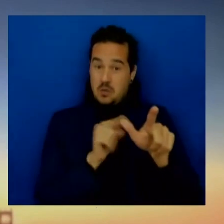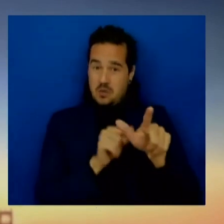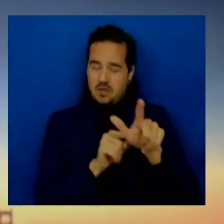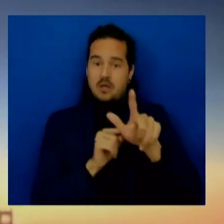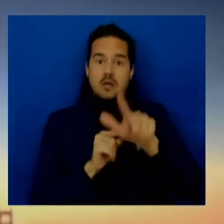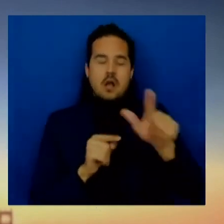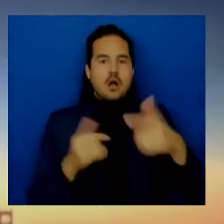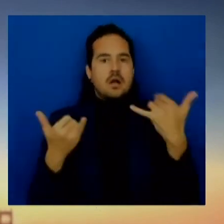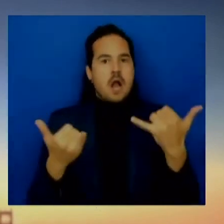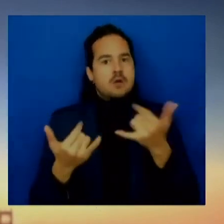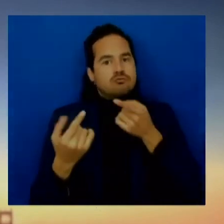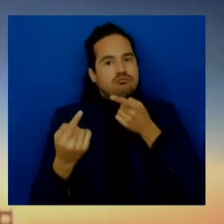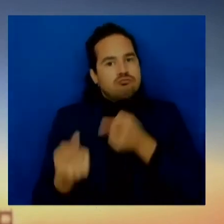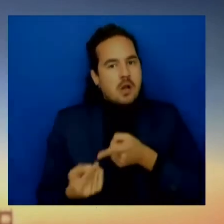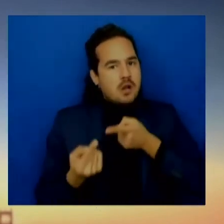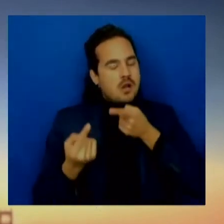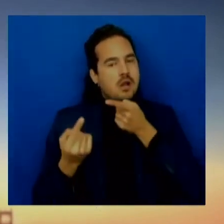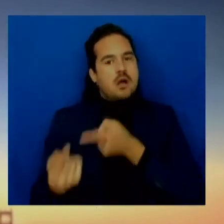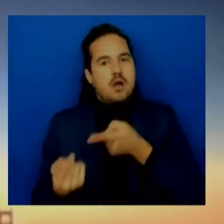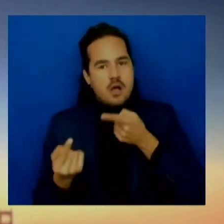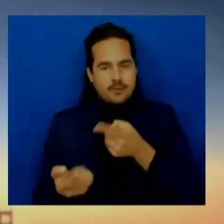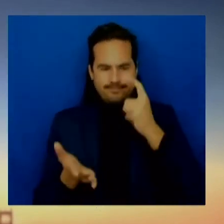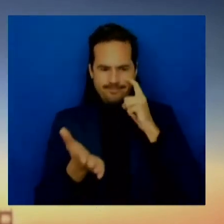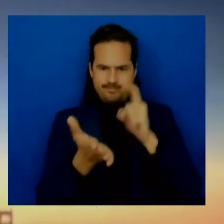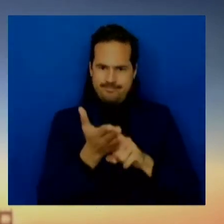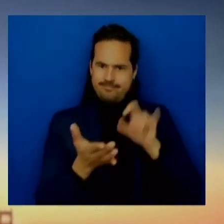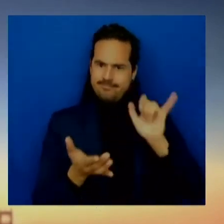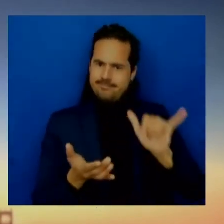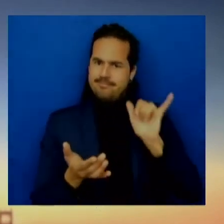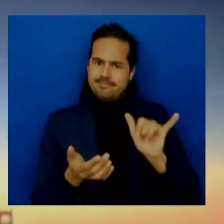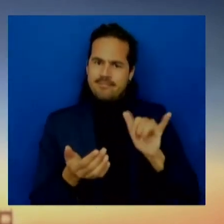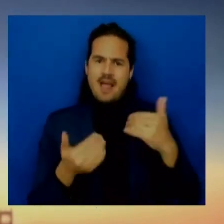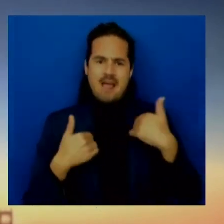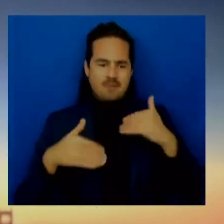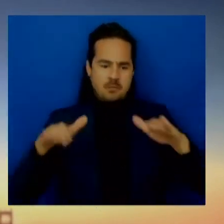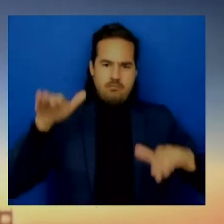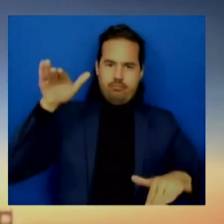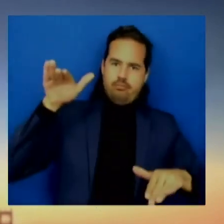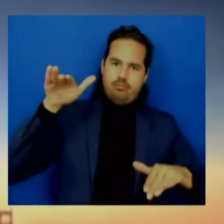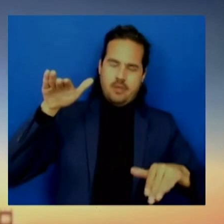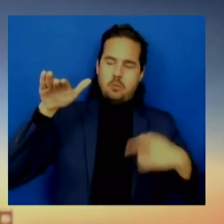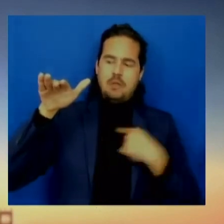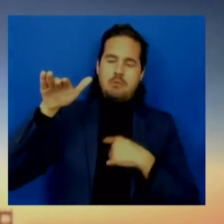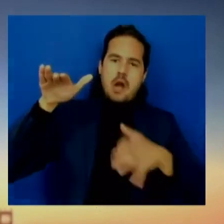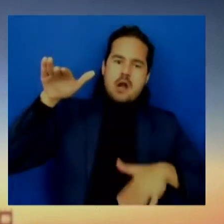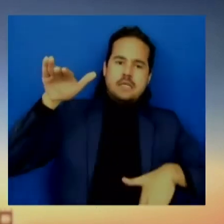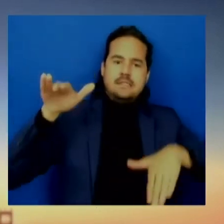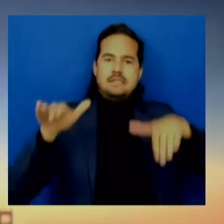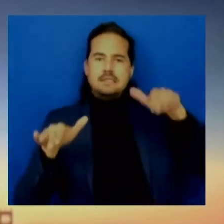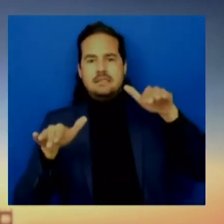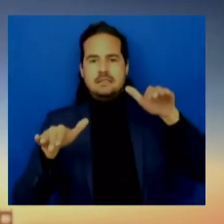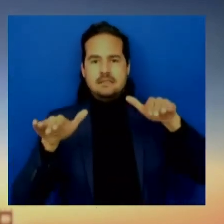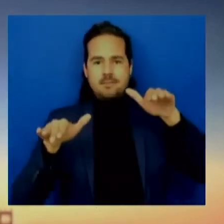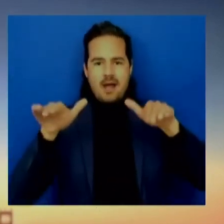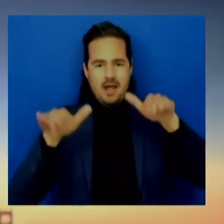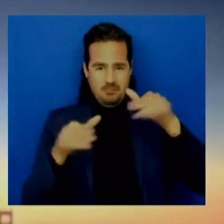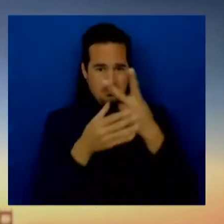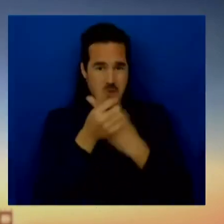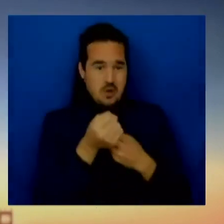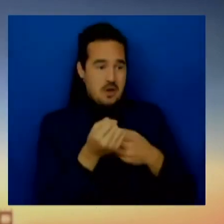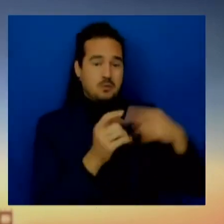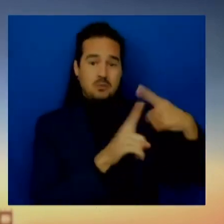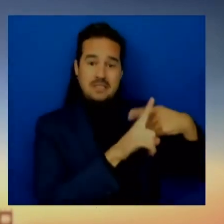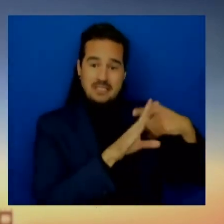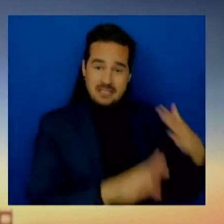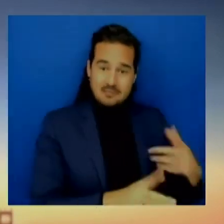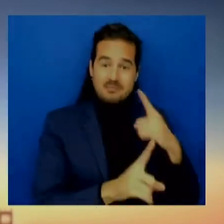ensure engagement of both tenants and landlords, but we also know that so many times tenants are left behind if we don't do this